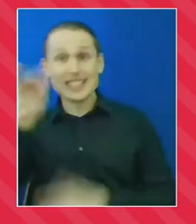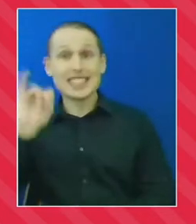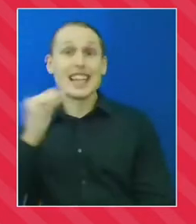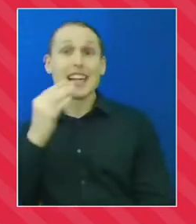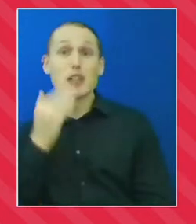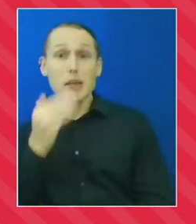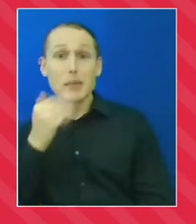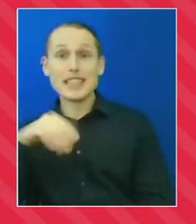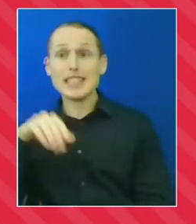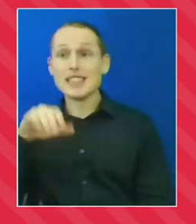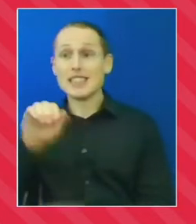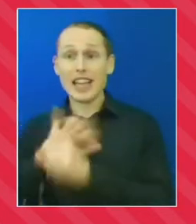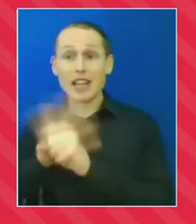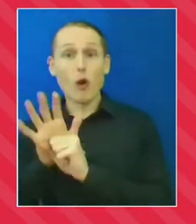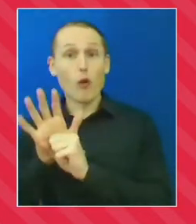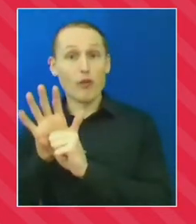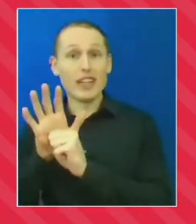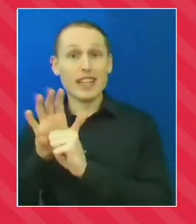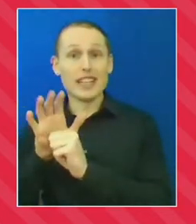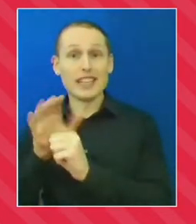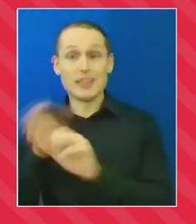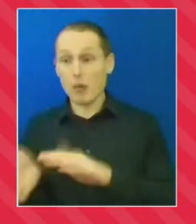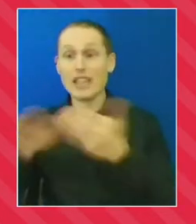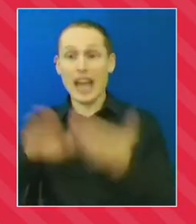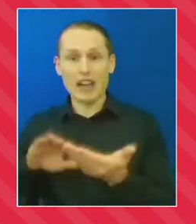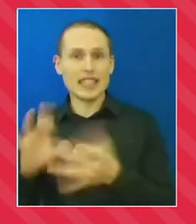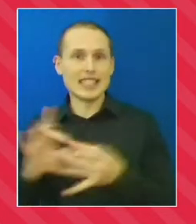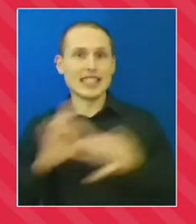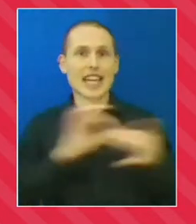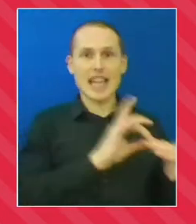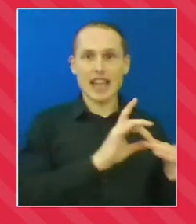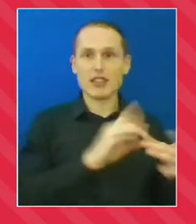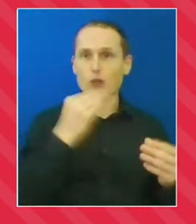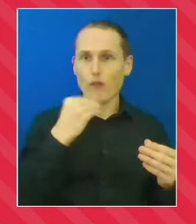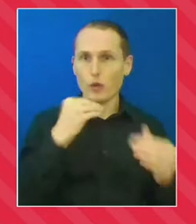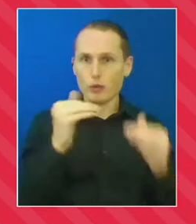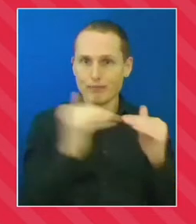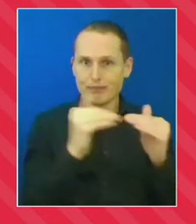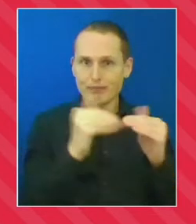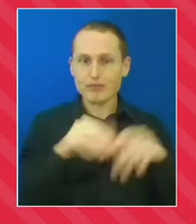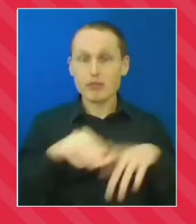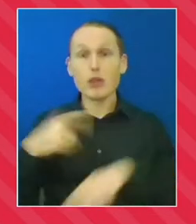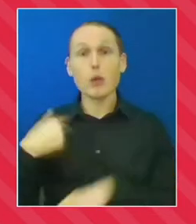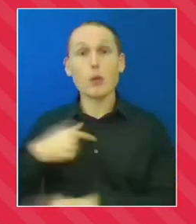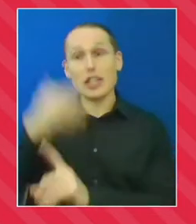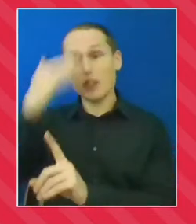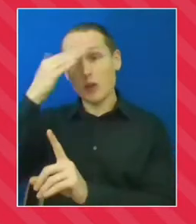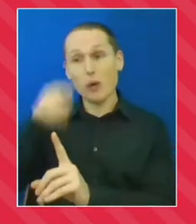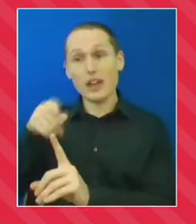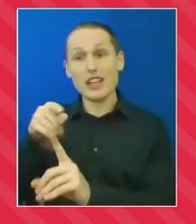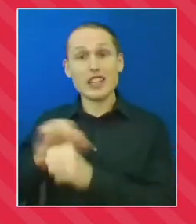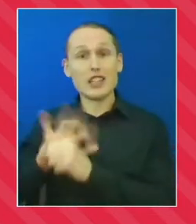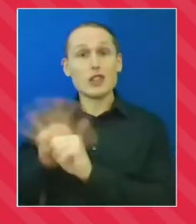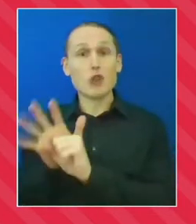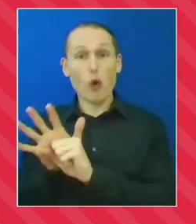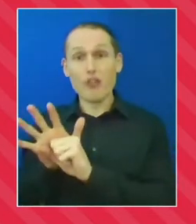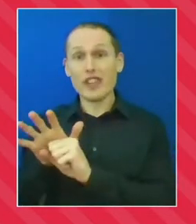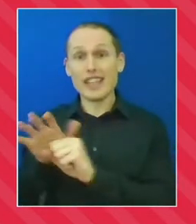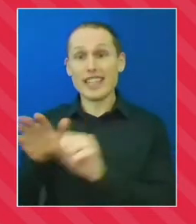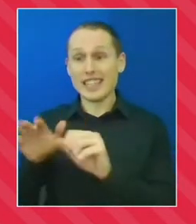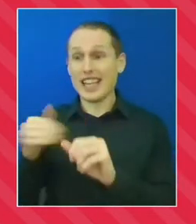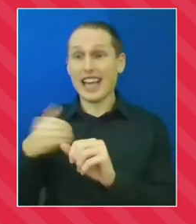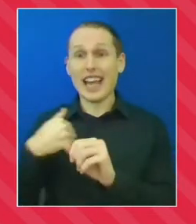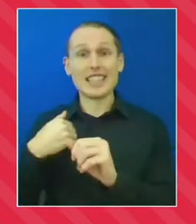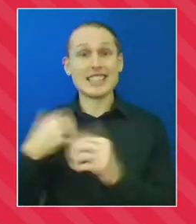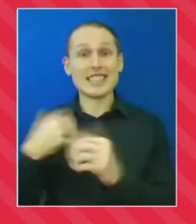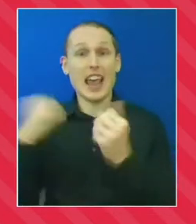what we know is that COVID brought health disparities and this vital need for access to healthy food right up to the